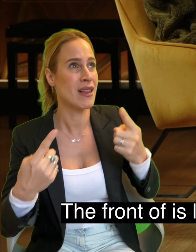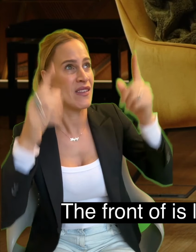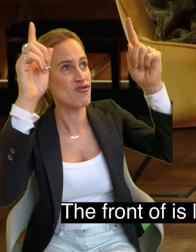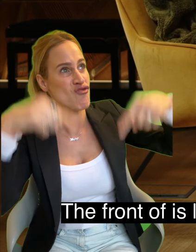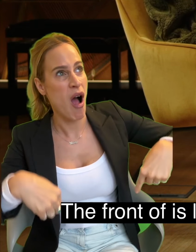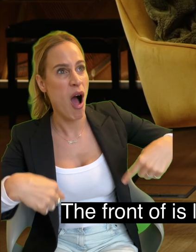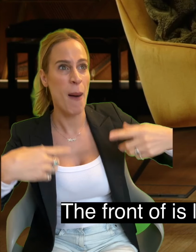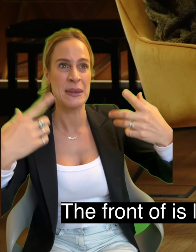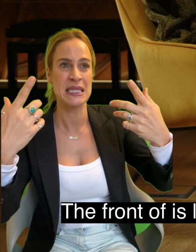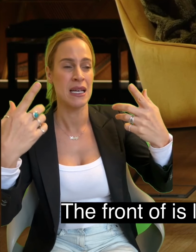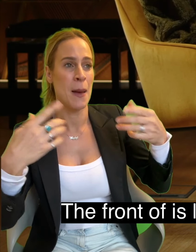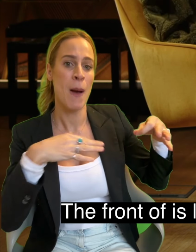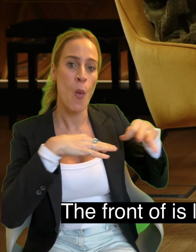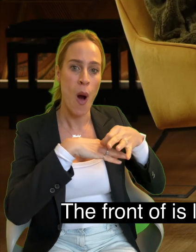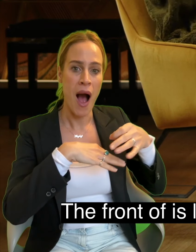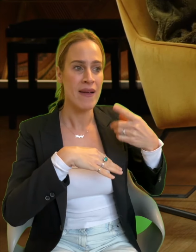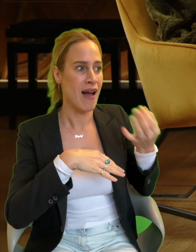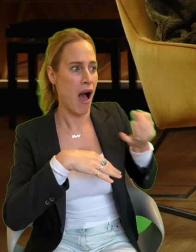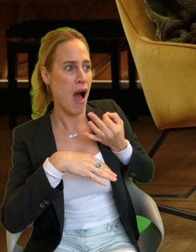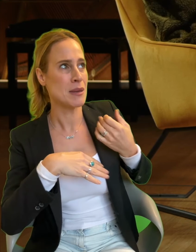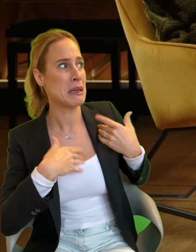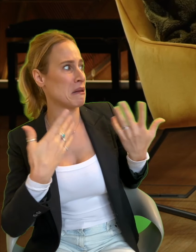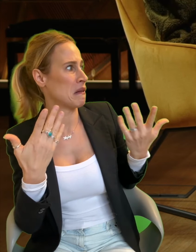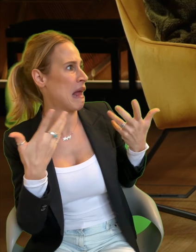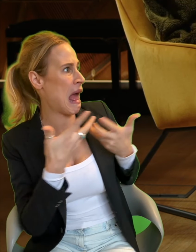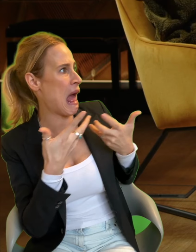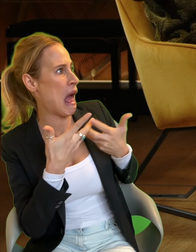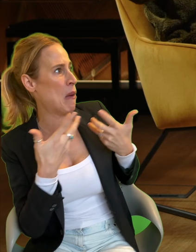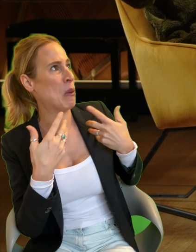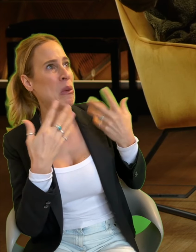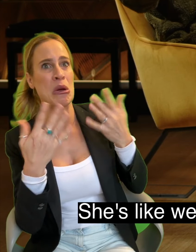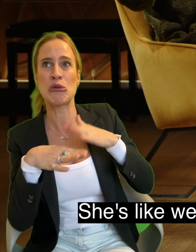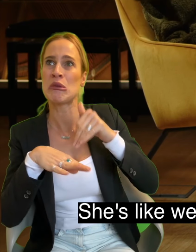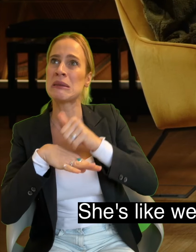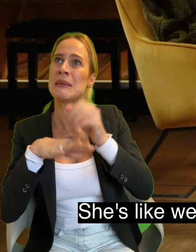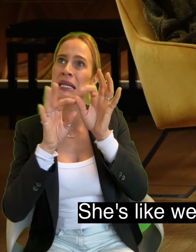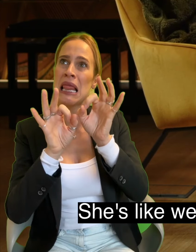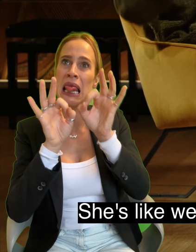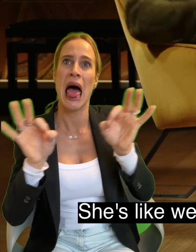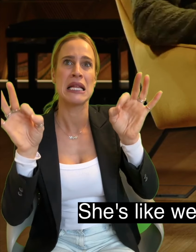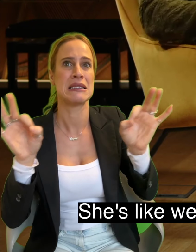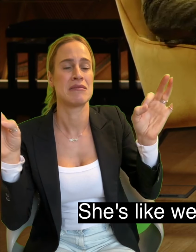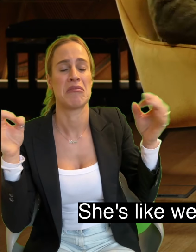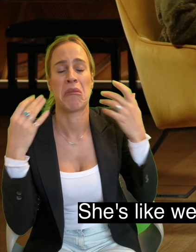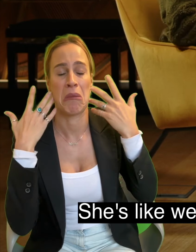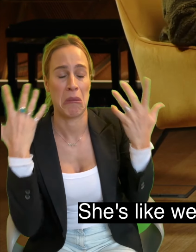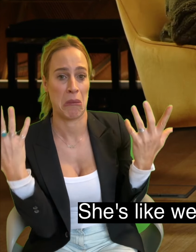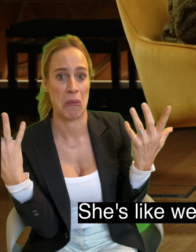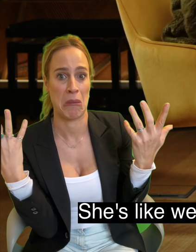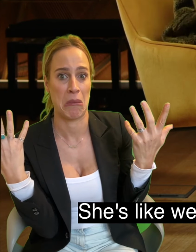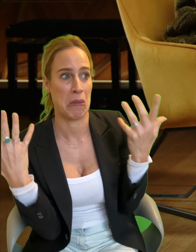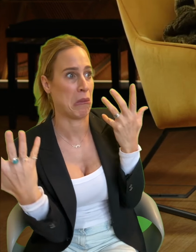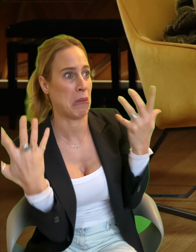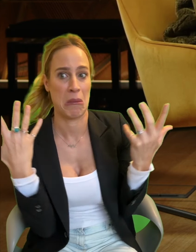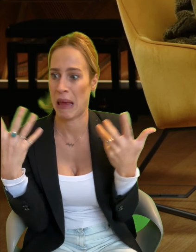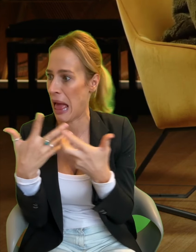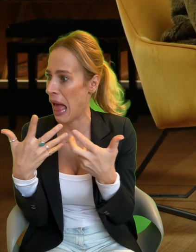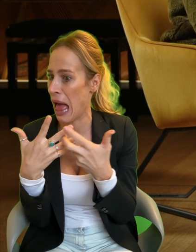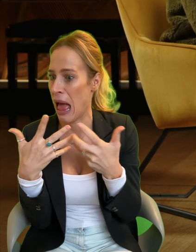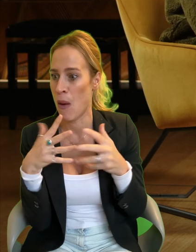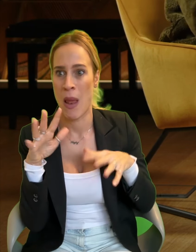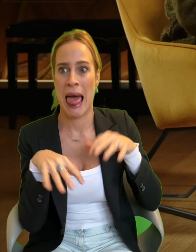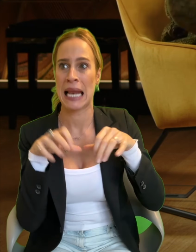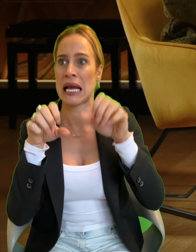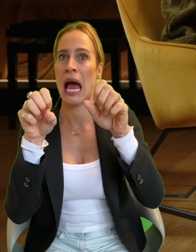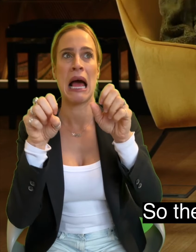dropped down, and she's like, yeah, you need to get him back up. I'm like, I don't know how to. She's like, well, get a ladder, get a pin. And I'm like, where'd you get a ladder? Where'd you get a pin?